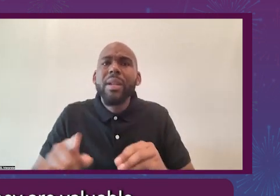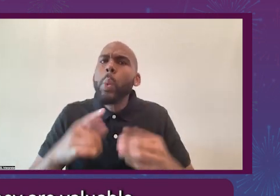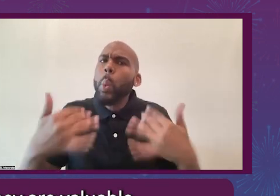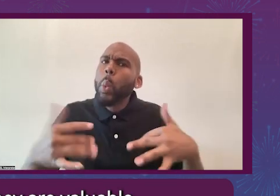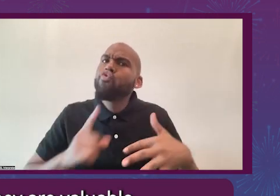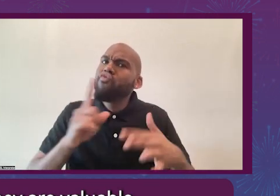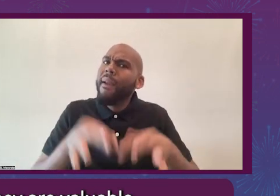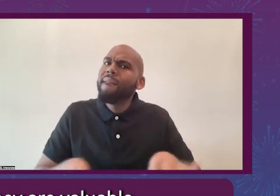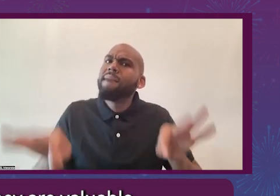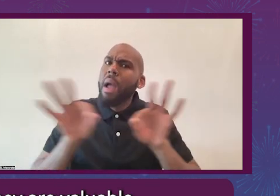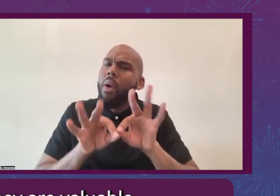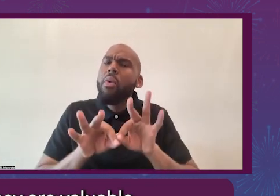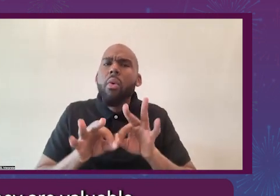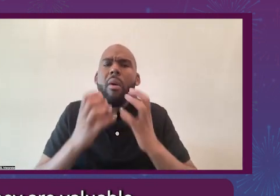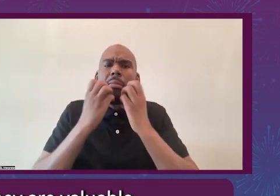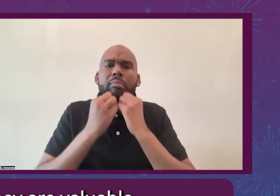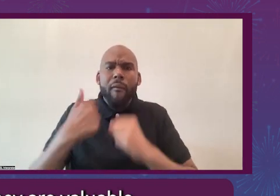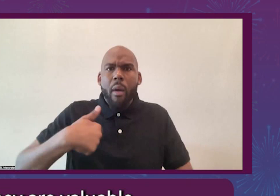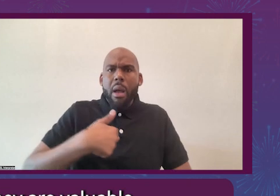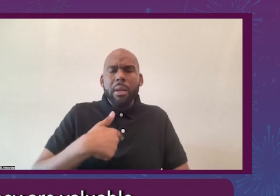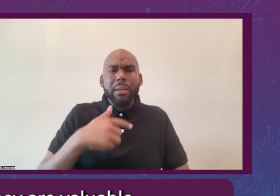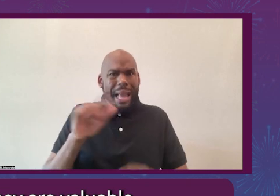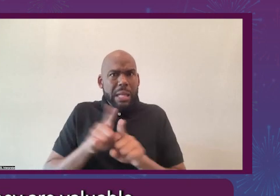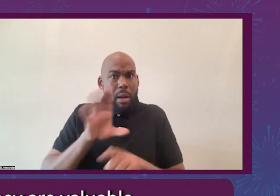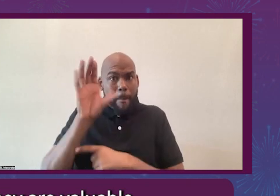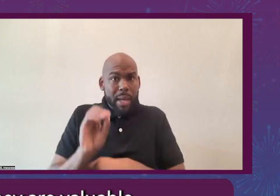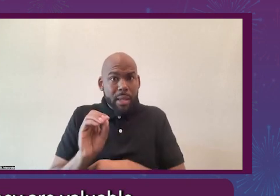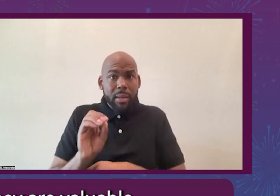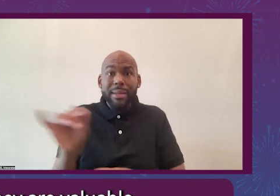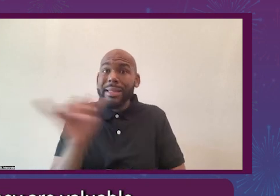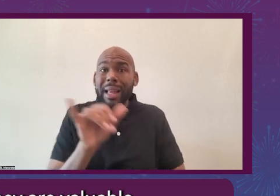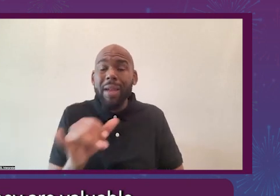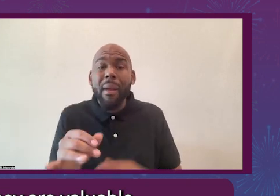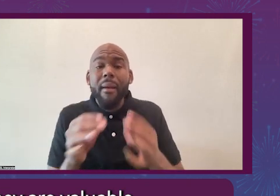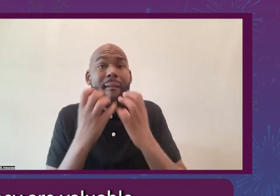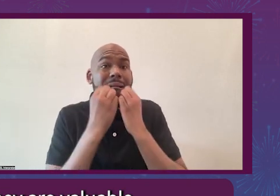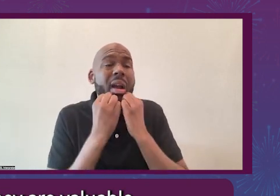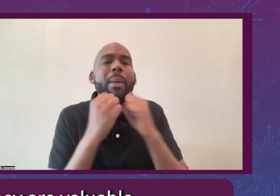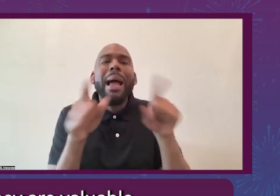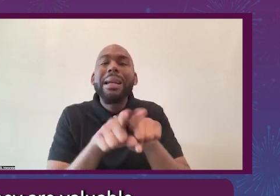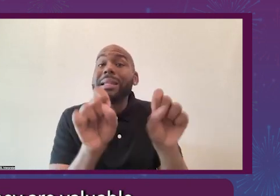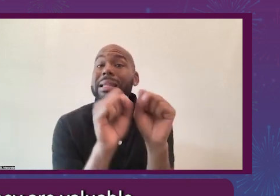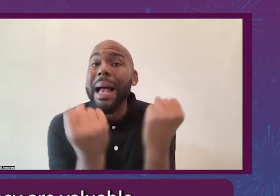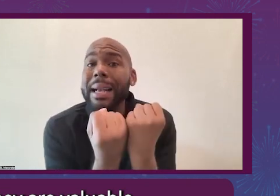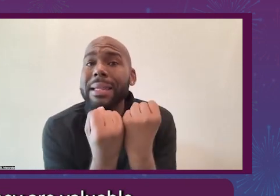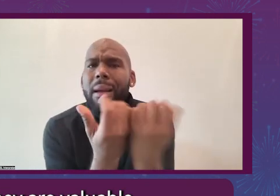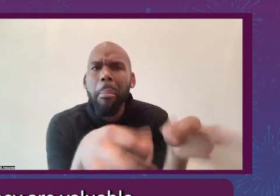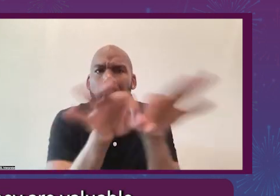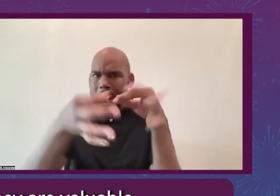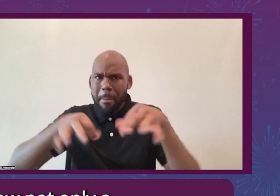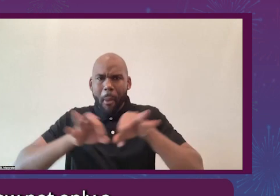company, and just as they are valuable to us as a society. In that, as a